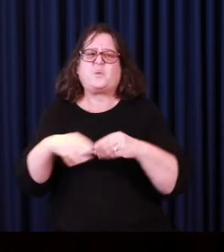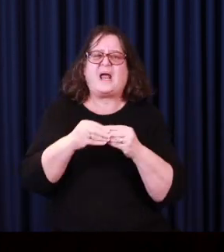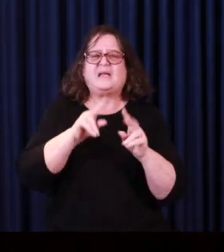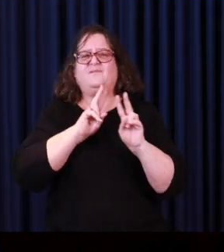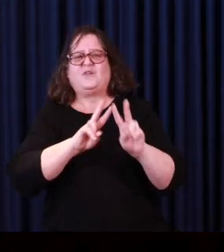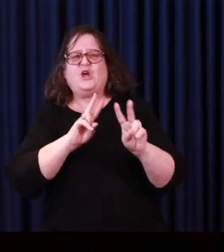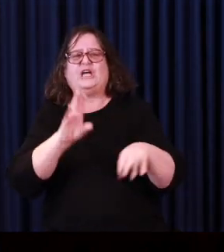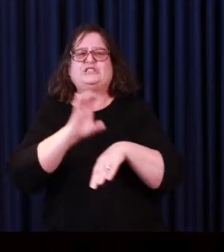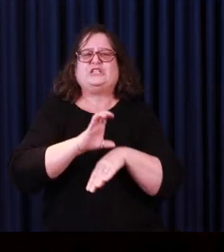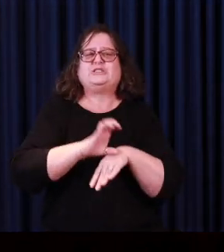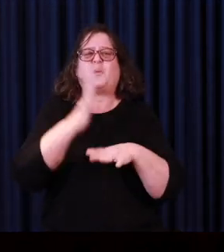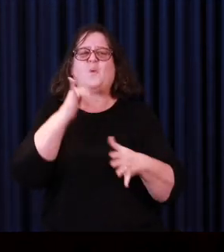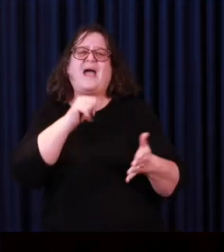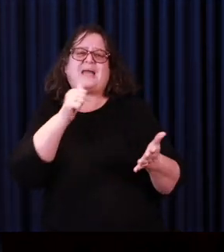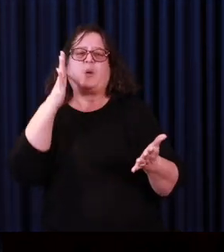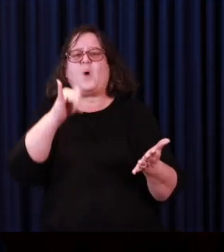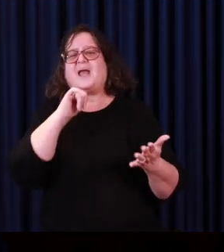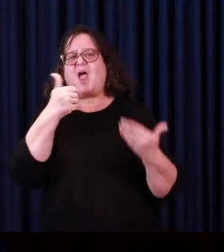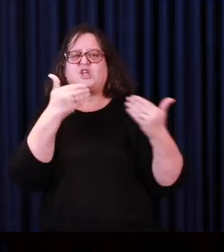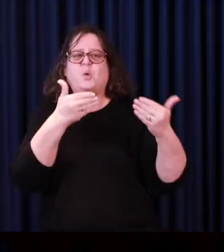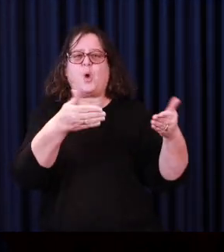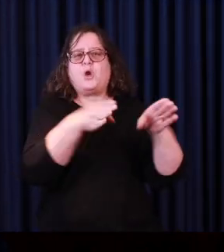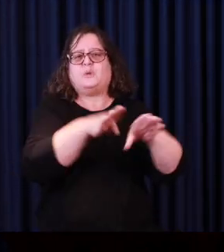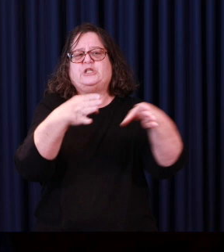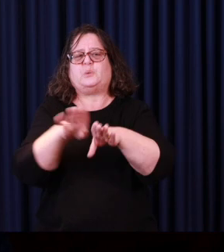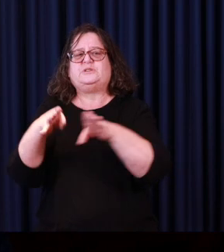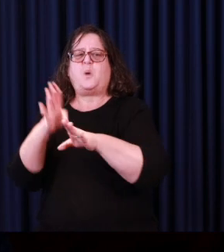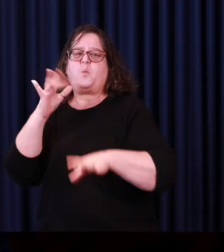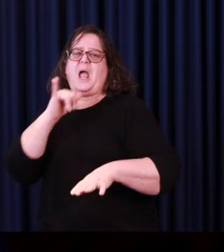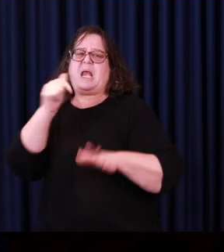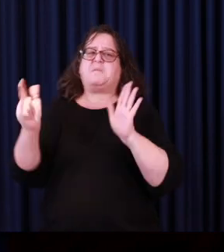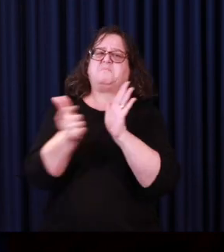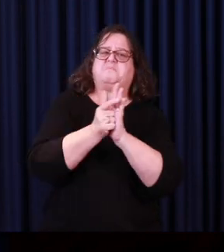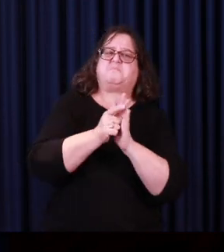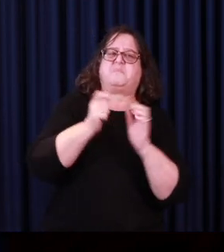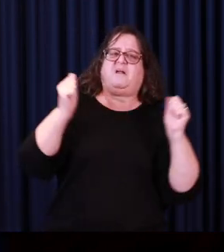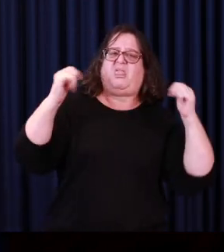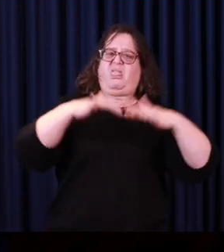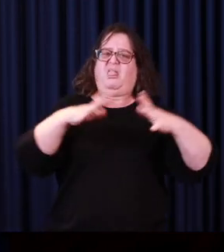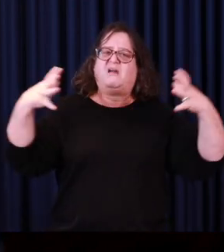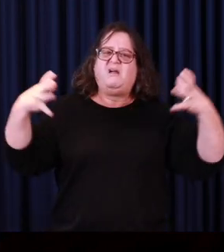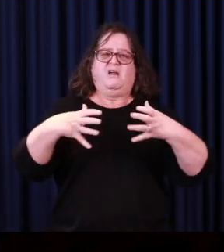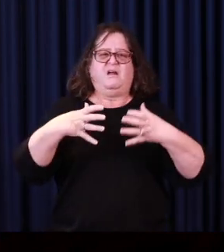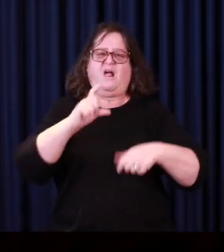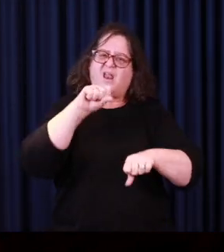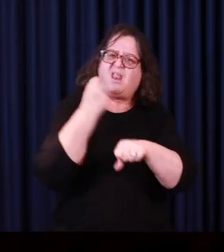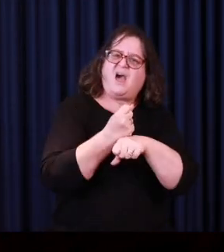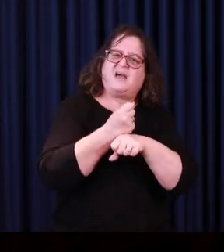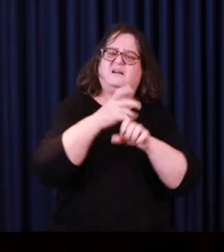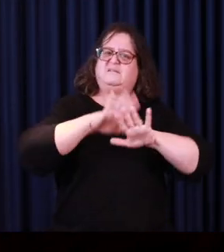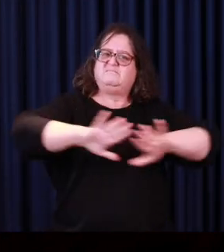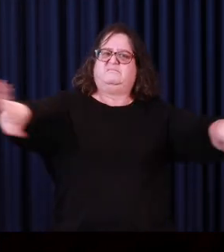services. Why not ban all gatherings and just lock everything down?